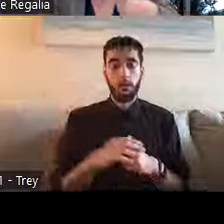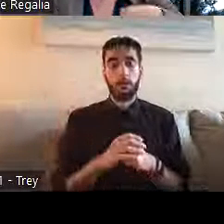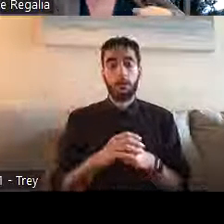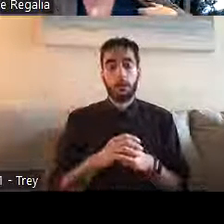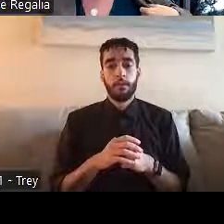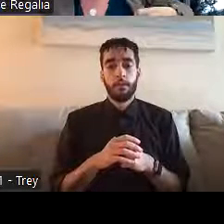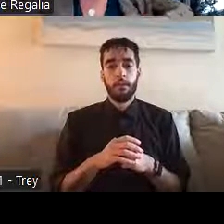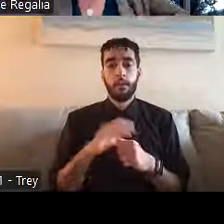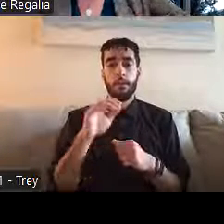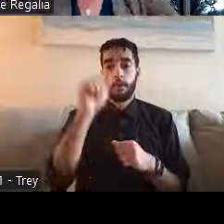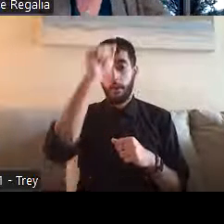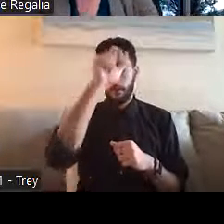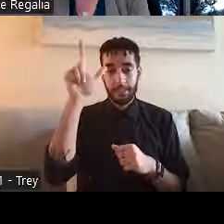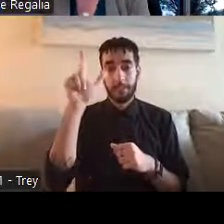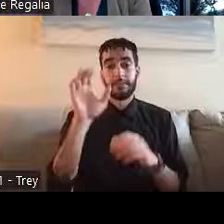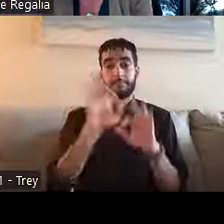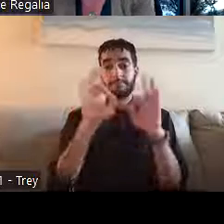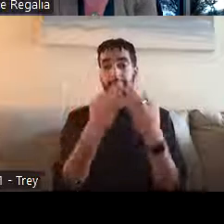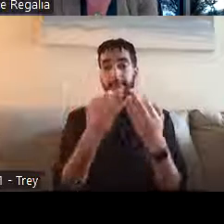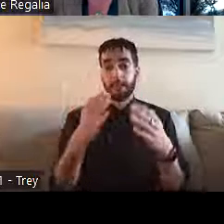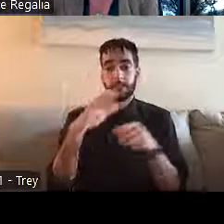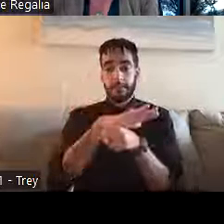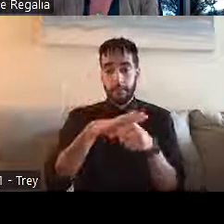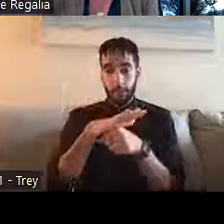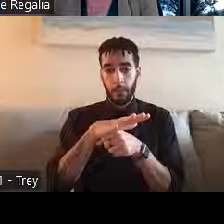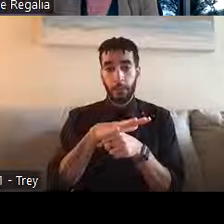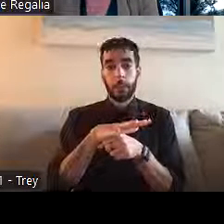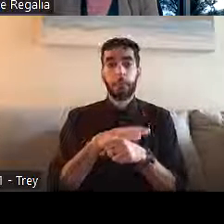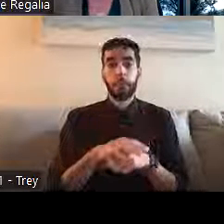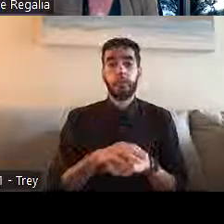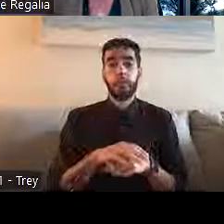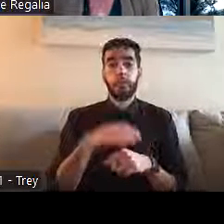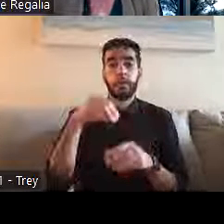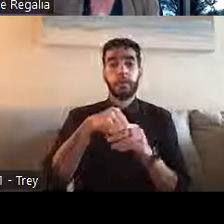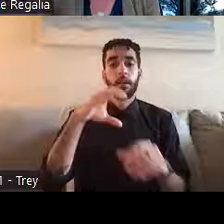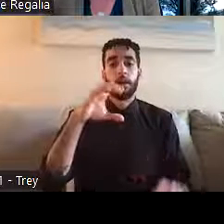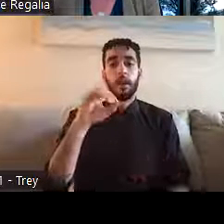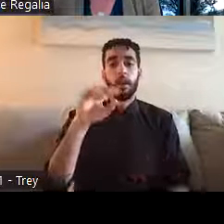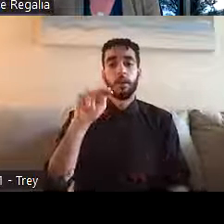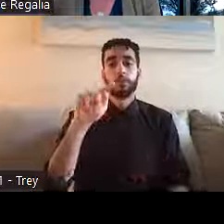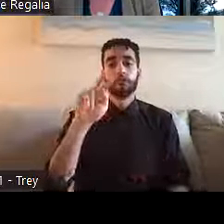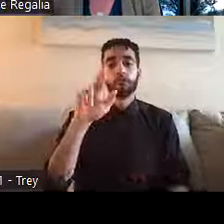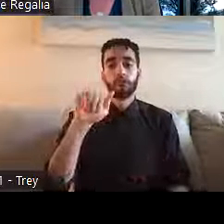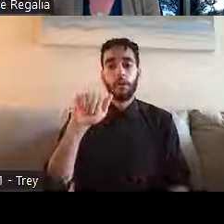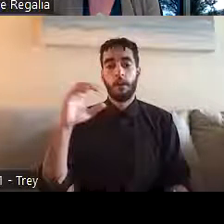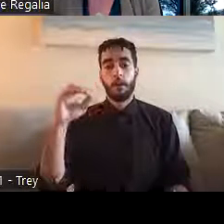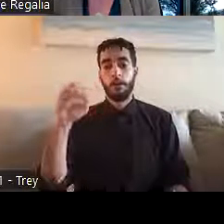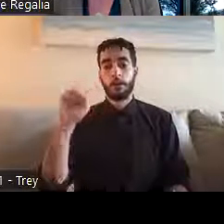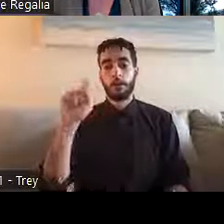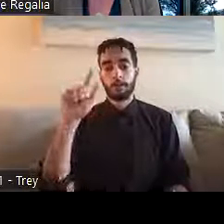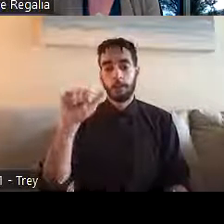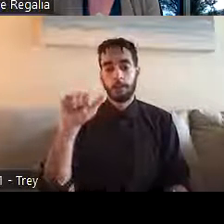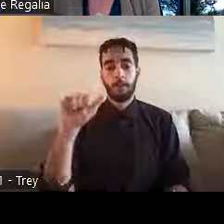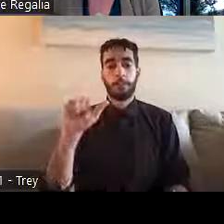Sacramento, Alzheimer's Family Center of Orange County, and Choice in Aging in Contra Costa. And so currently, as CalCompass sites,